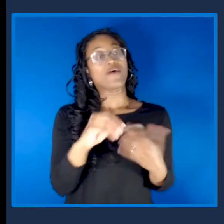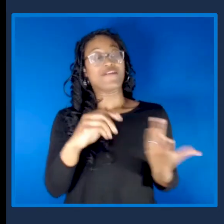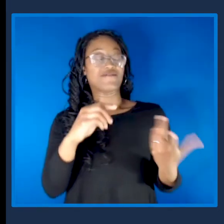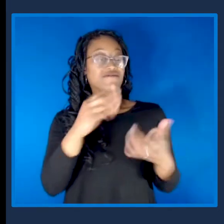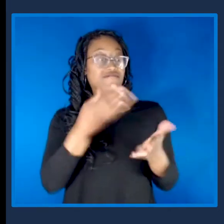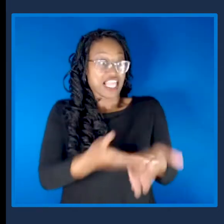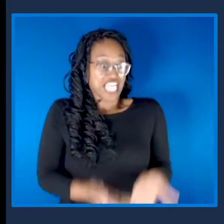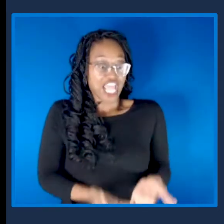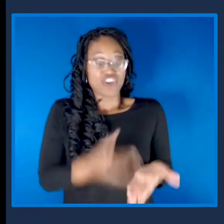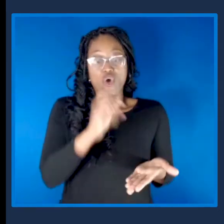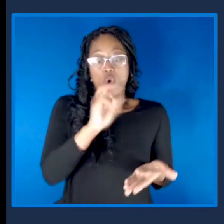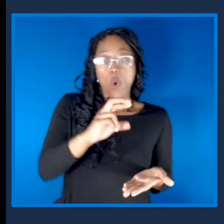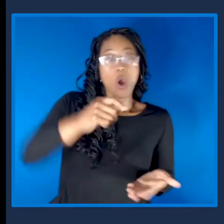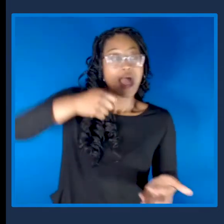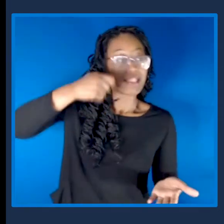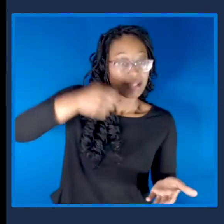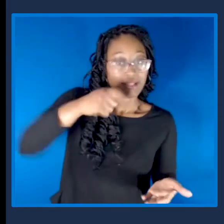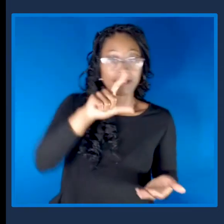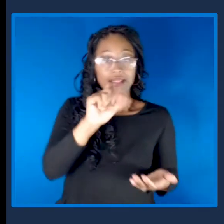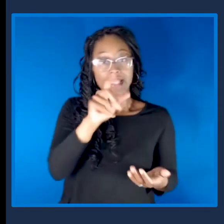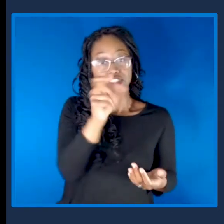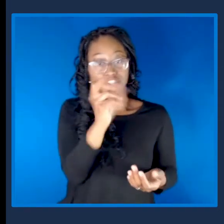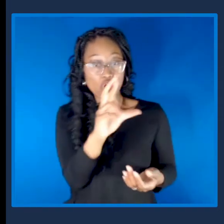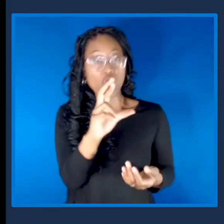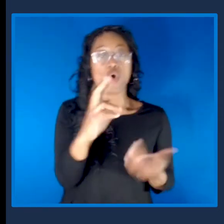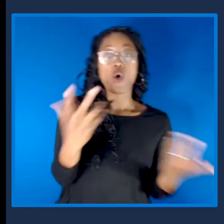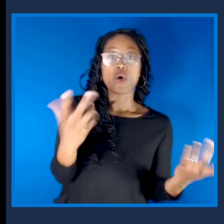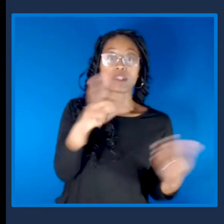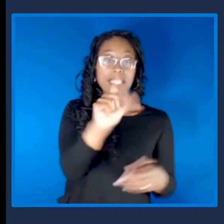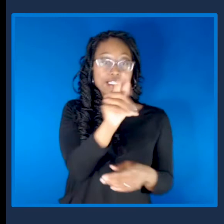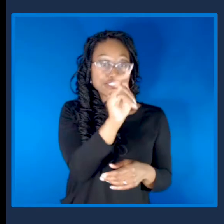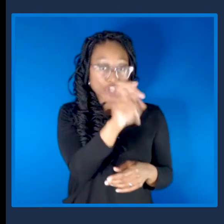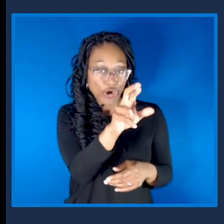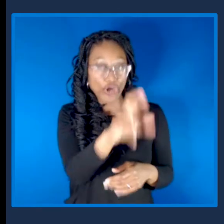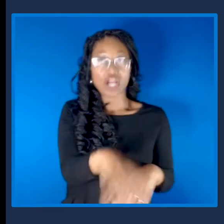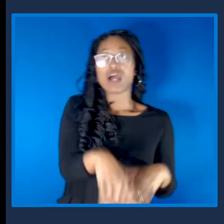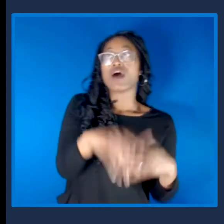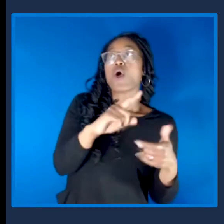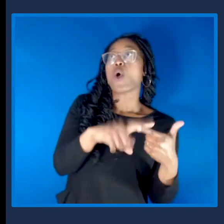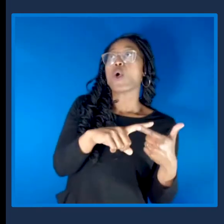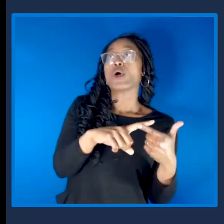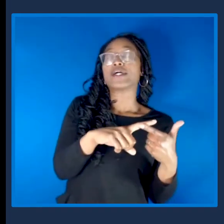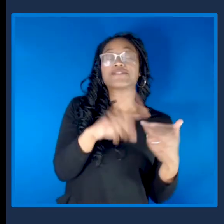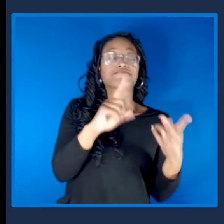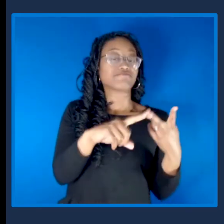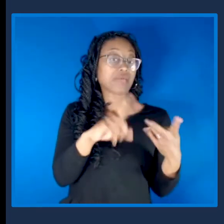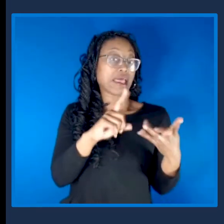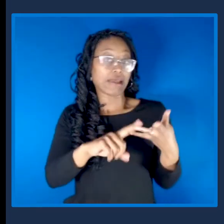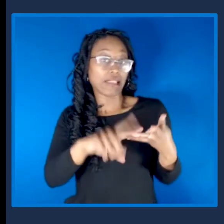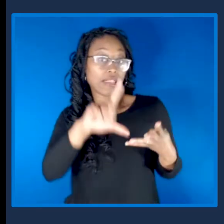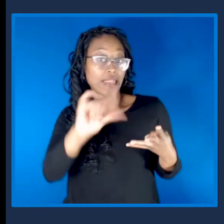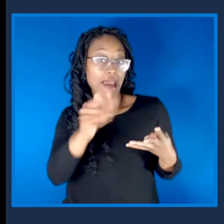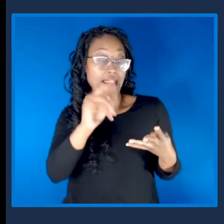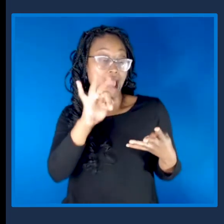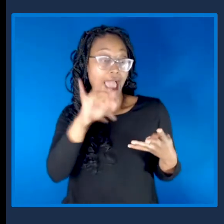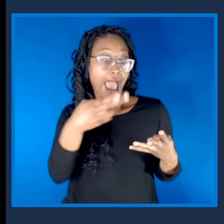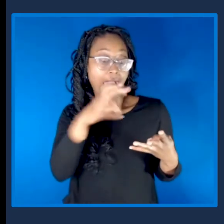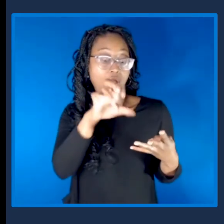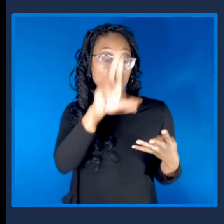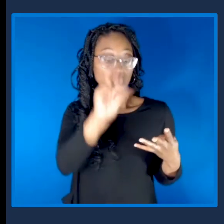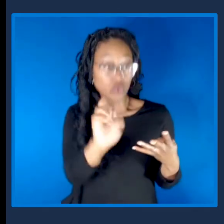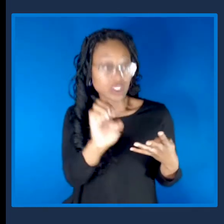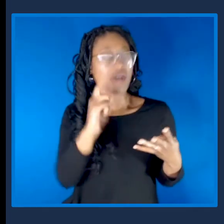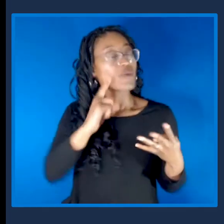or one of the tools available in the browser like Lighthouse, improves the usability and